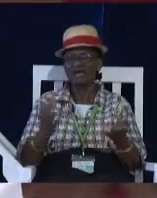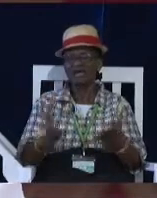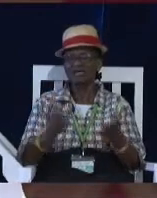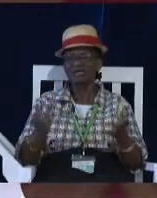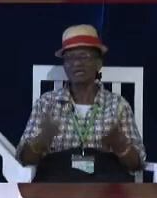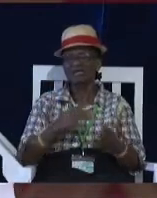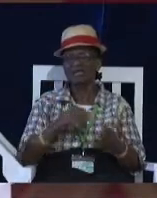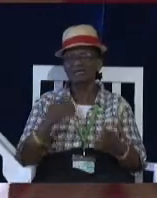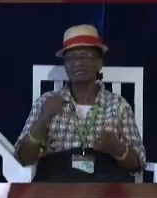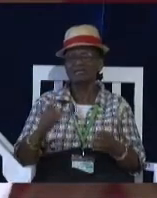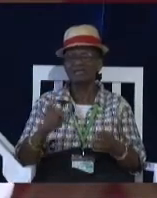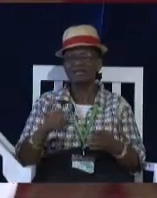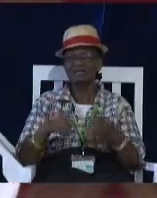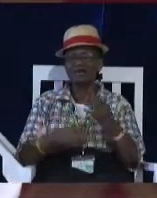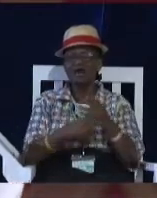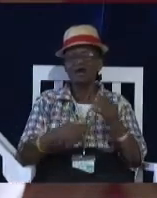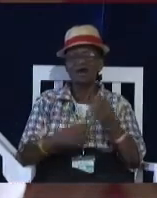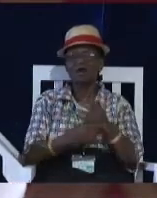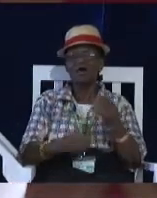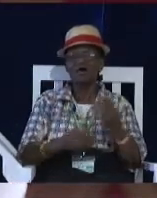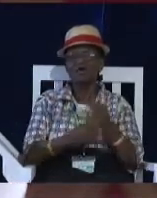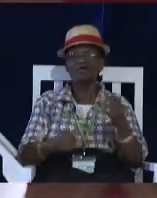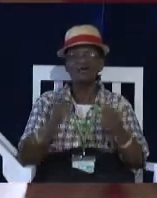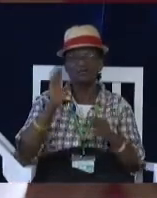And the oil is going to flow.